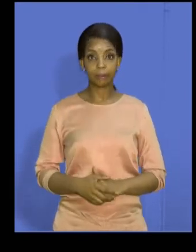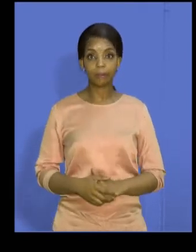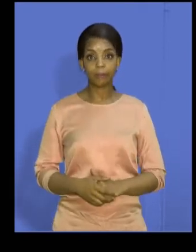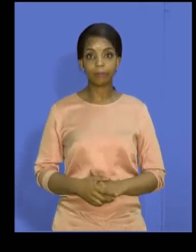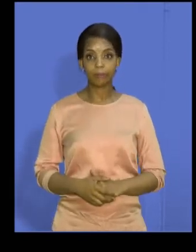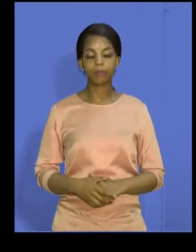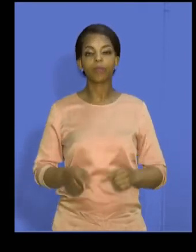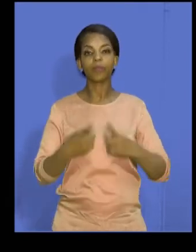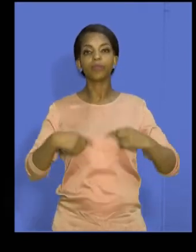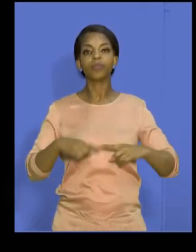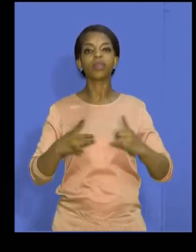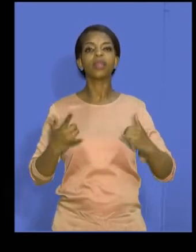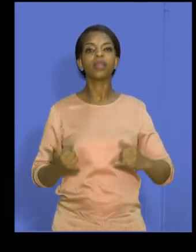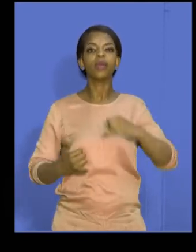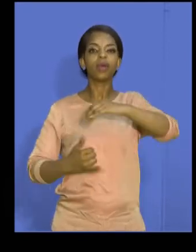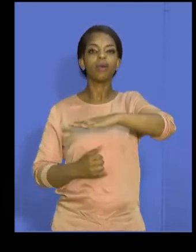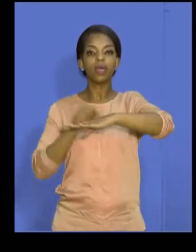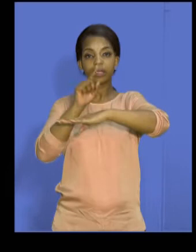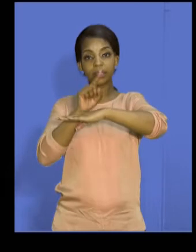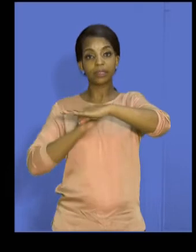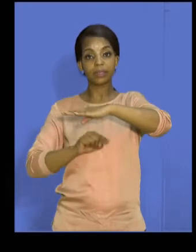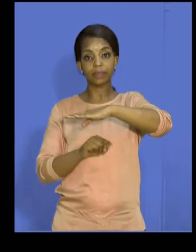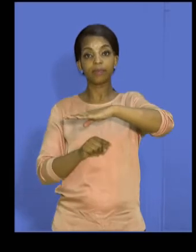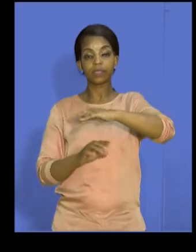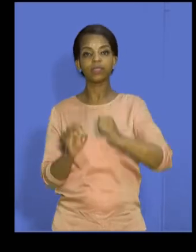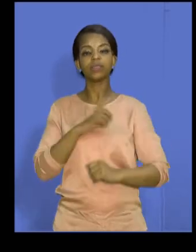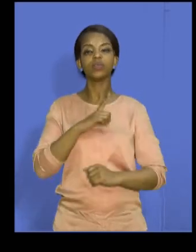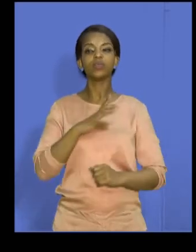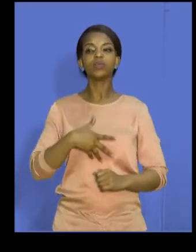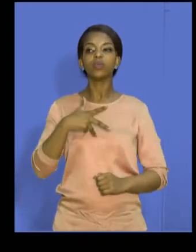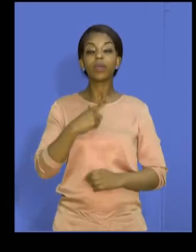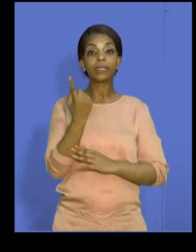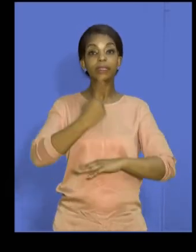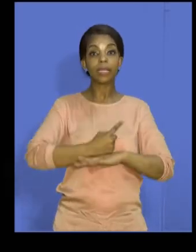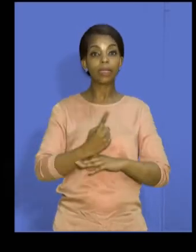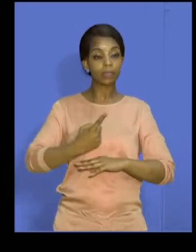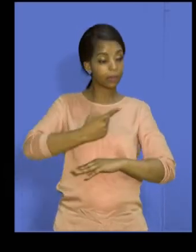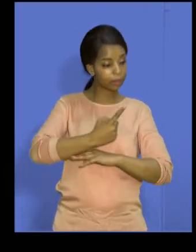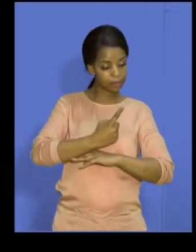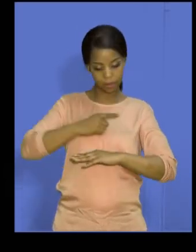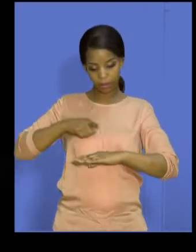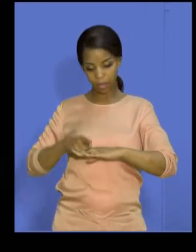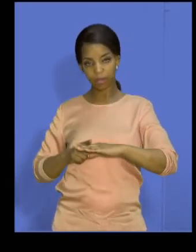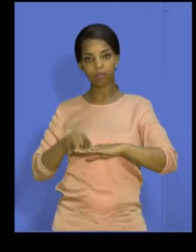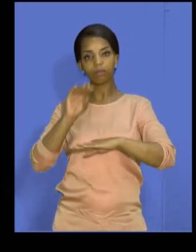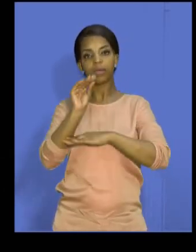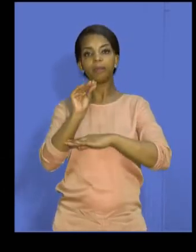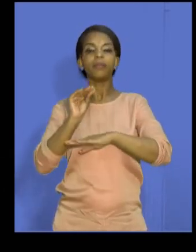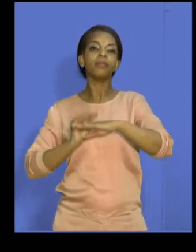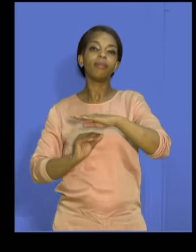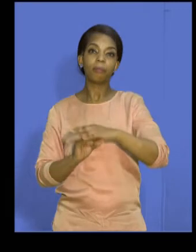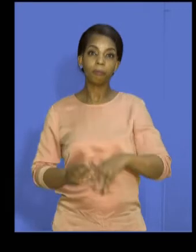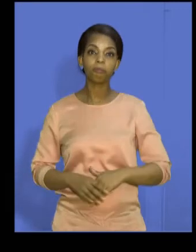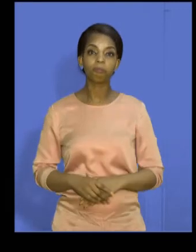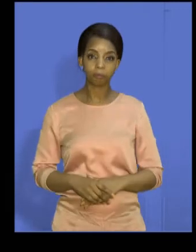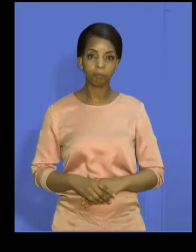So we can take this day here and we can take that day there. So this was when this person